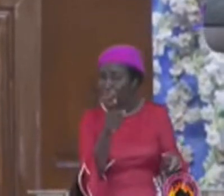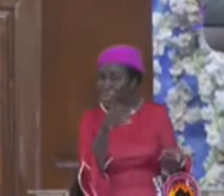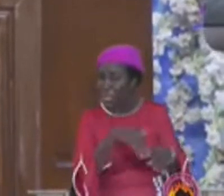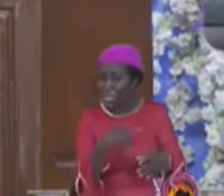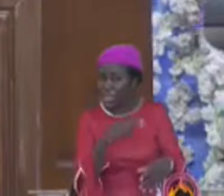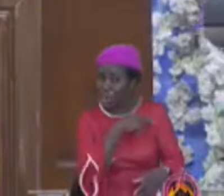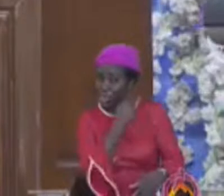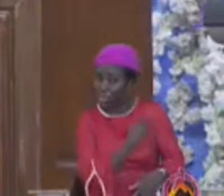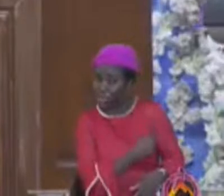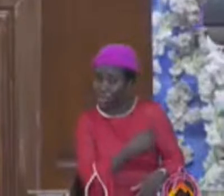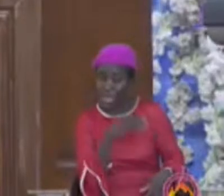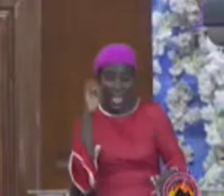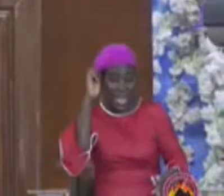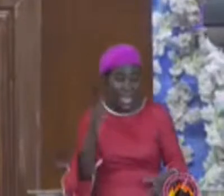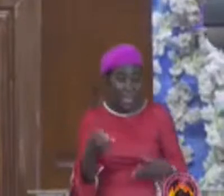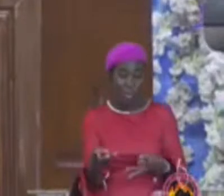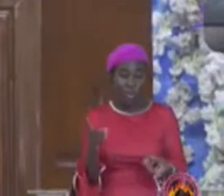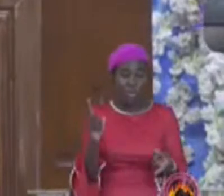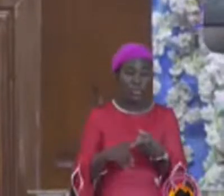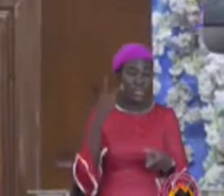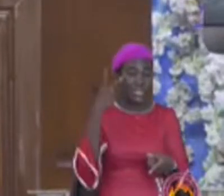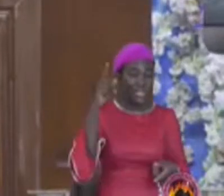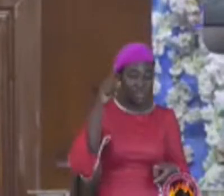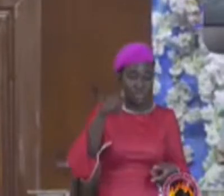He wants you in the coffin.